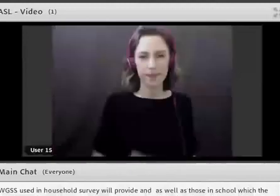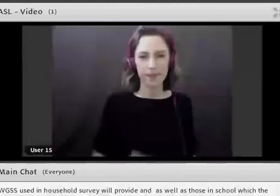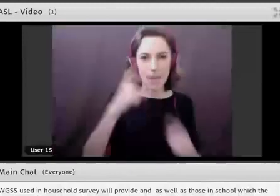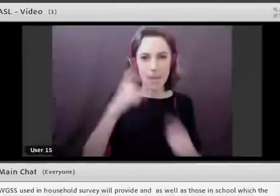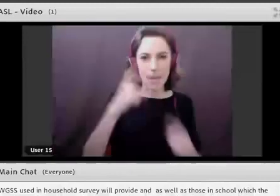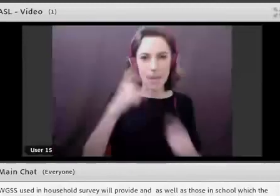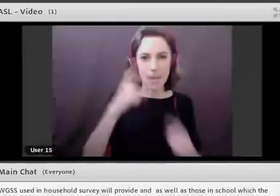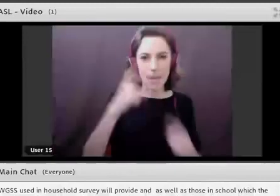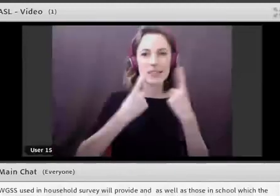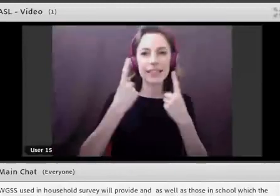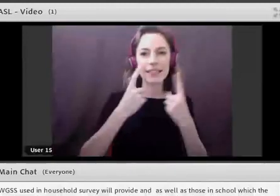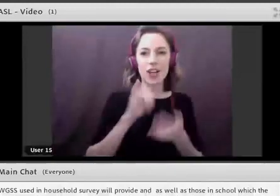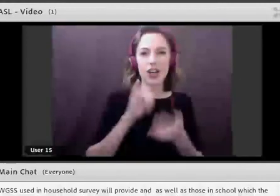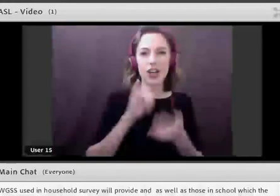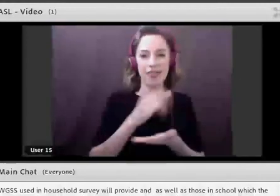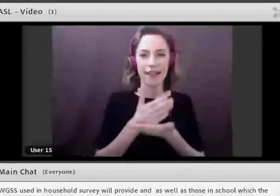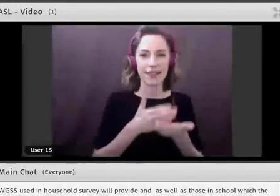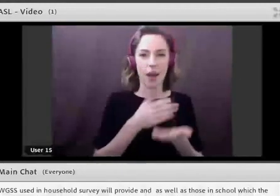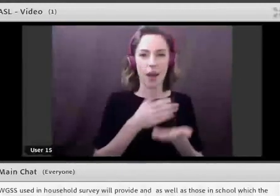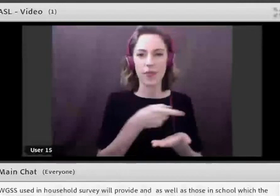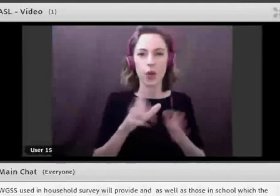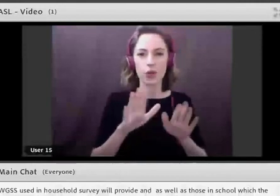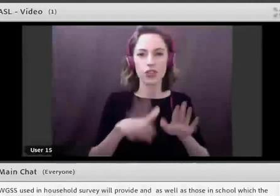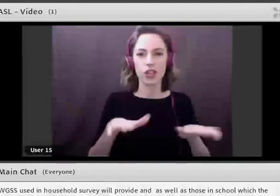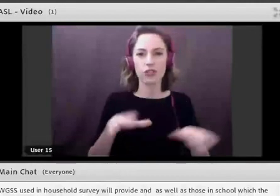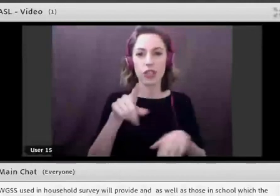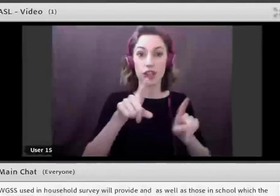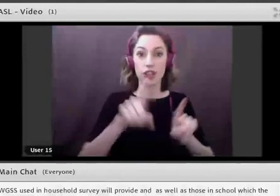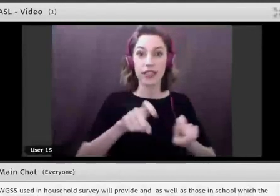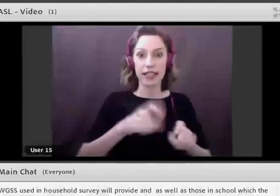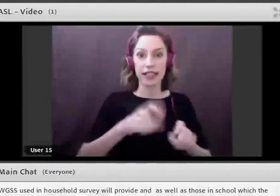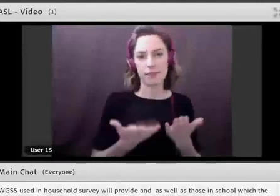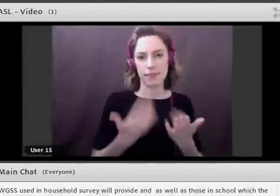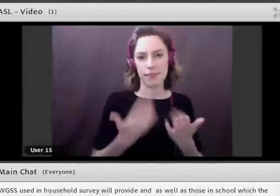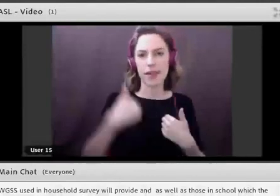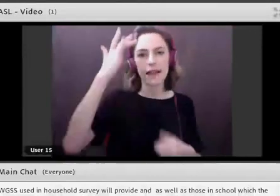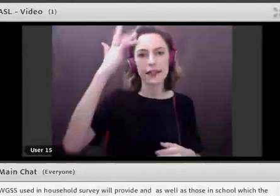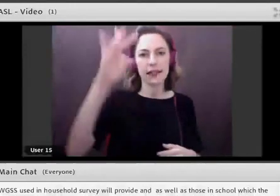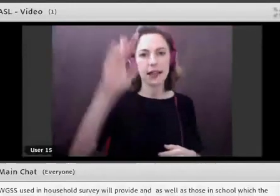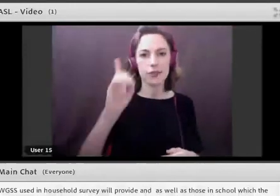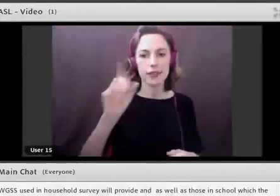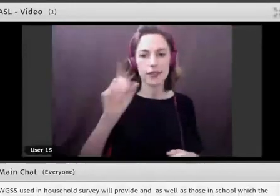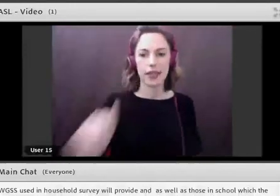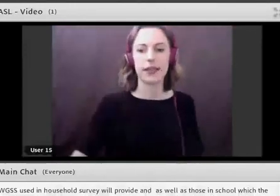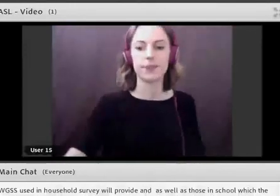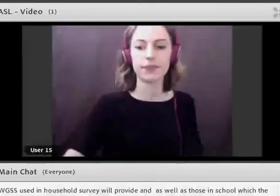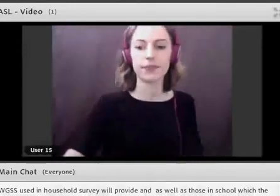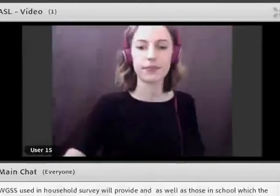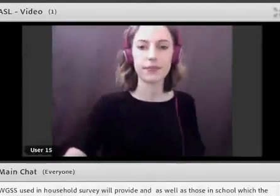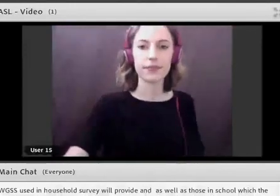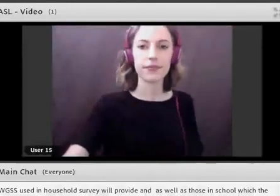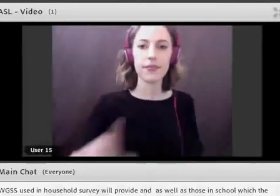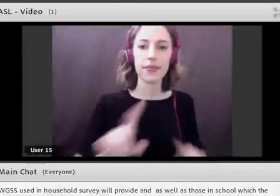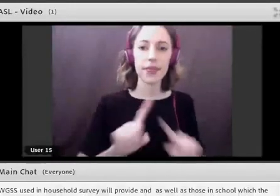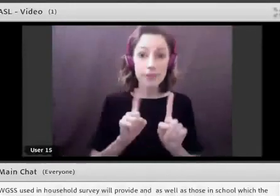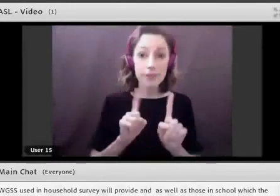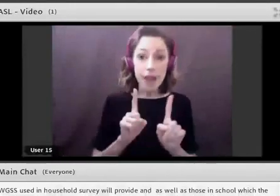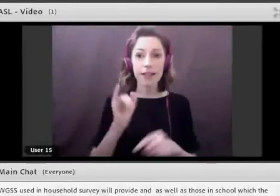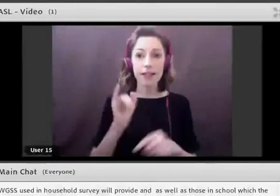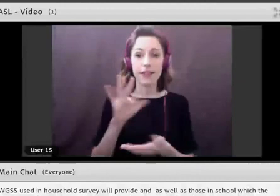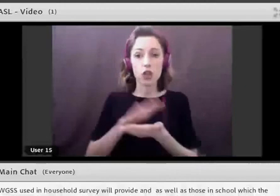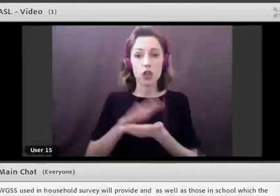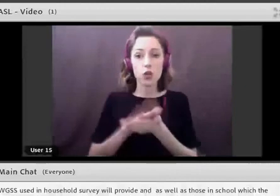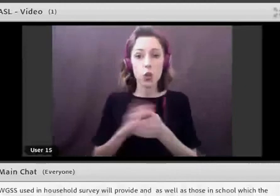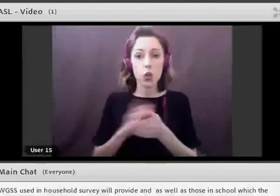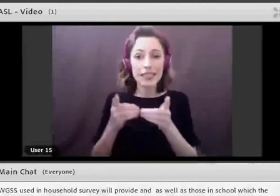the only thing you're telling the school district or the place you're going is, well, we're going to come in and measure kids for